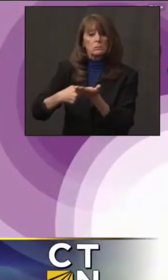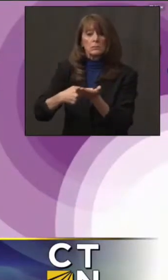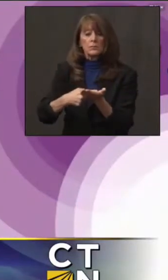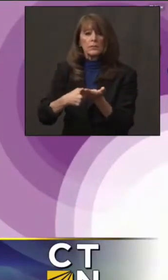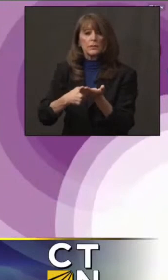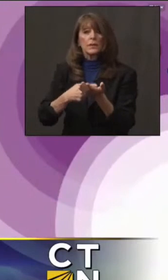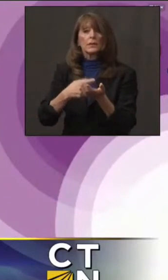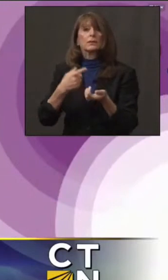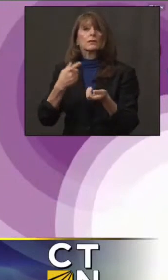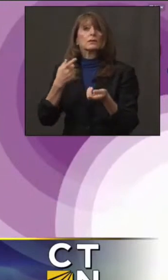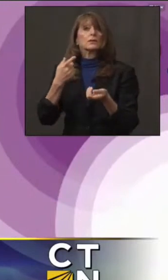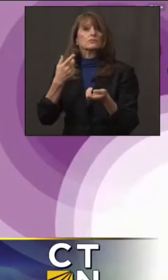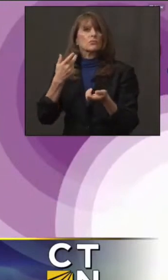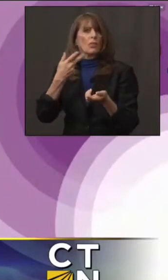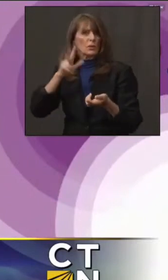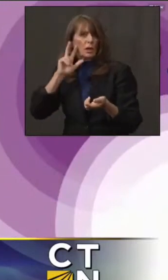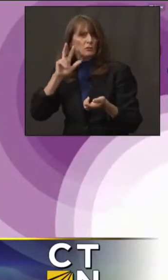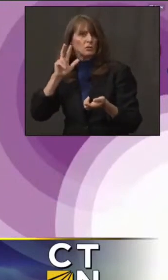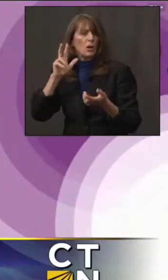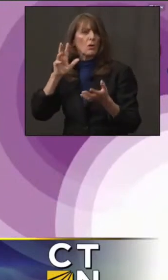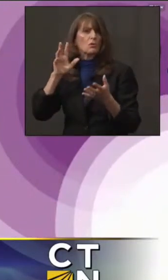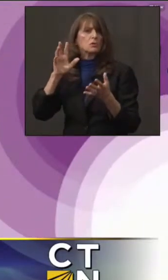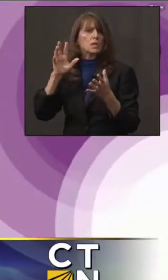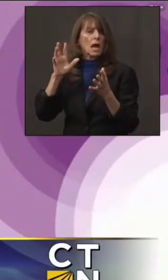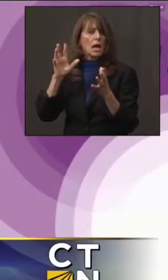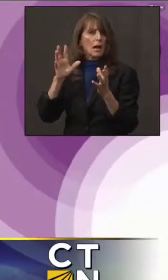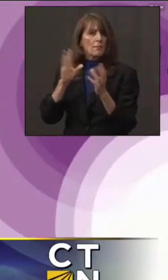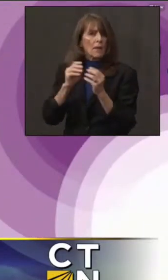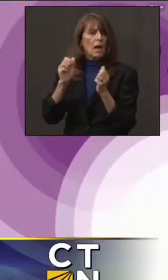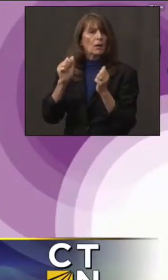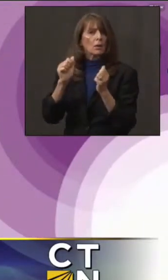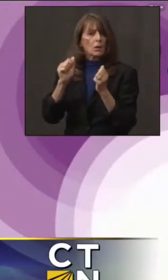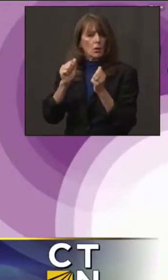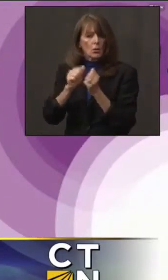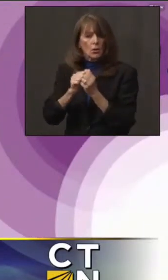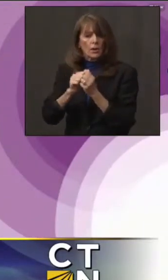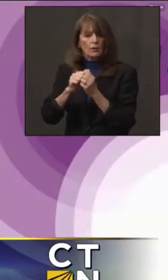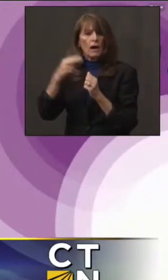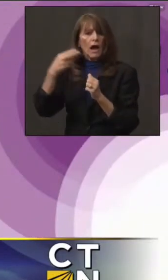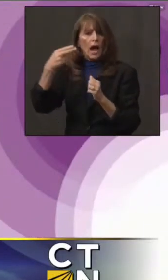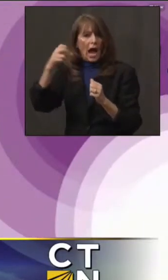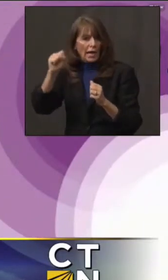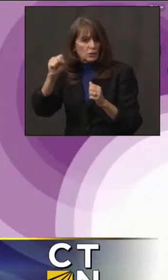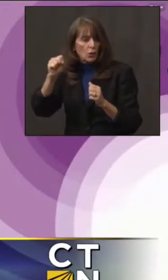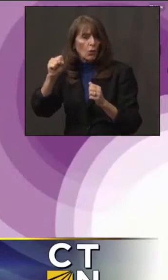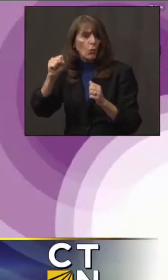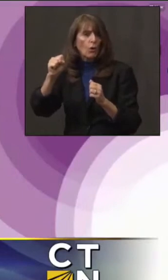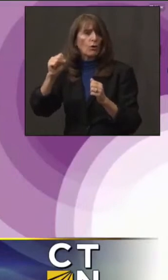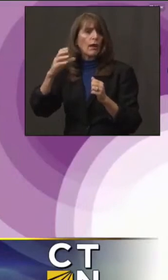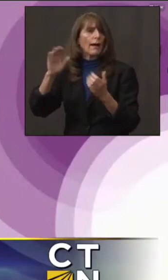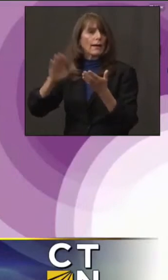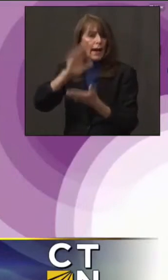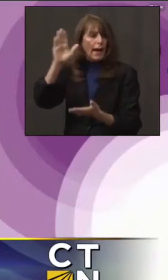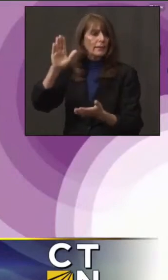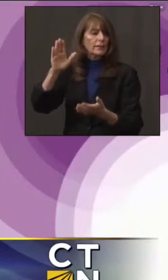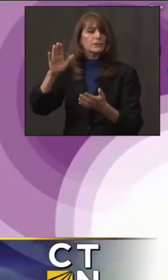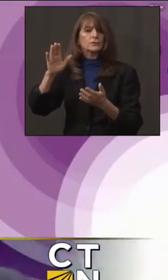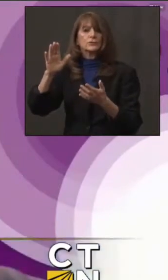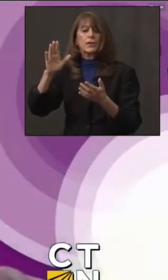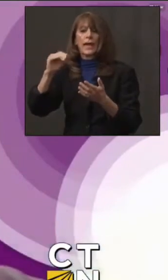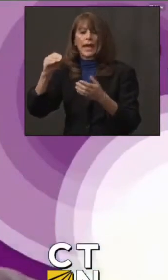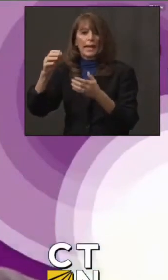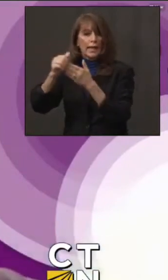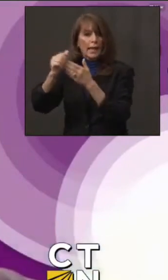with about 15, 18-year-olders, or actually high schoolers and freshmen in college, as well as a group of